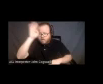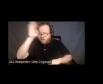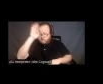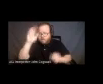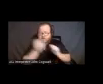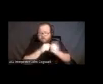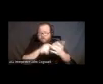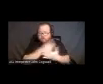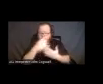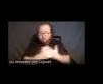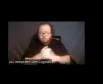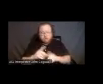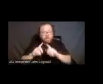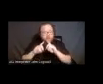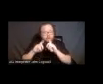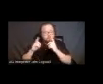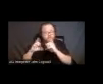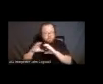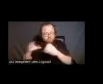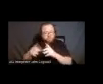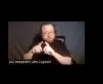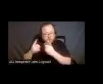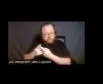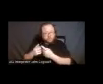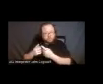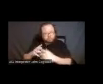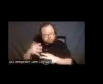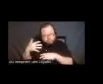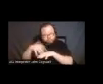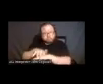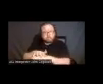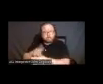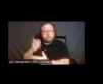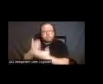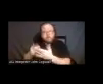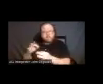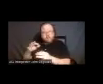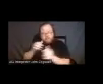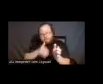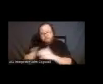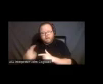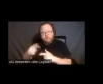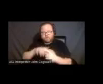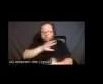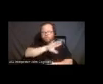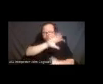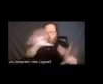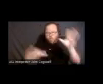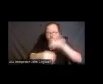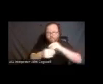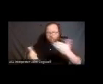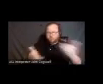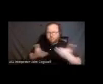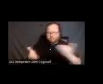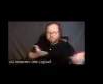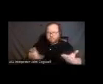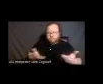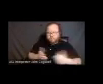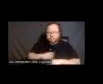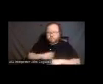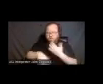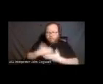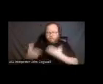project, the department has integrated aspects of this plan into its overall service planning so that services